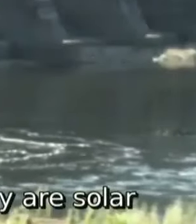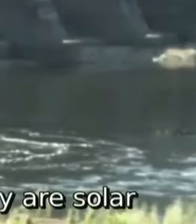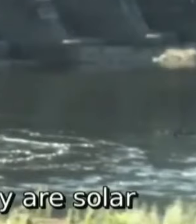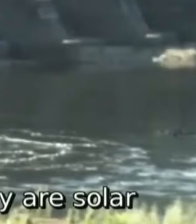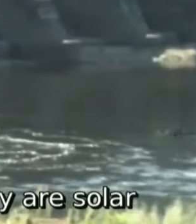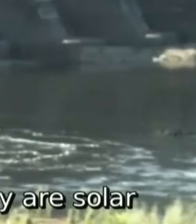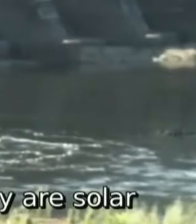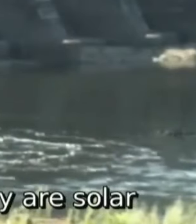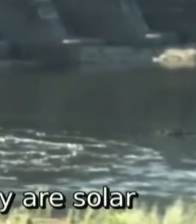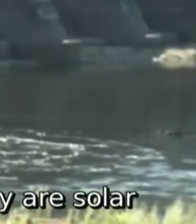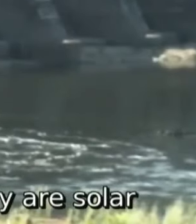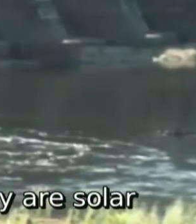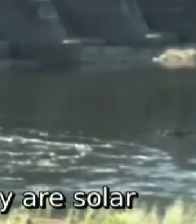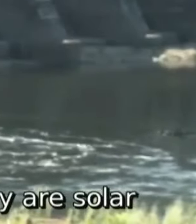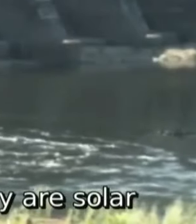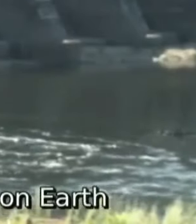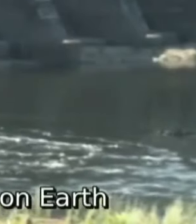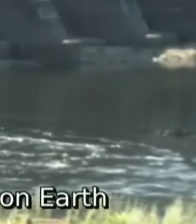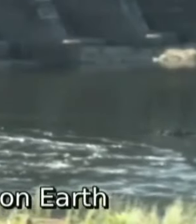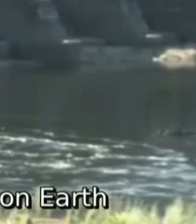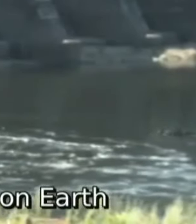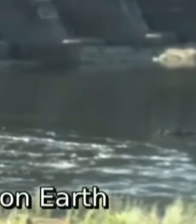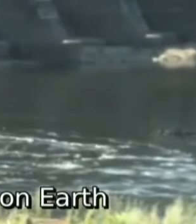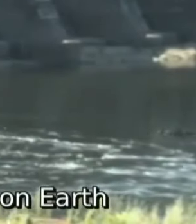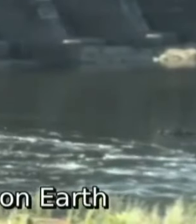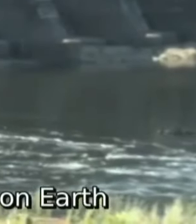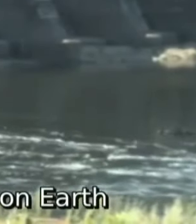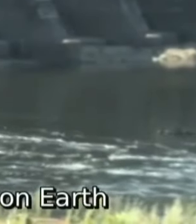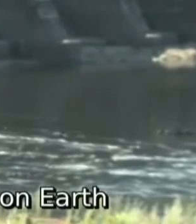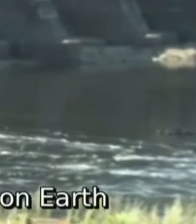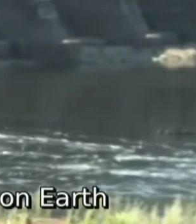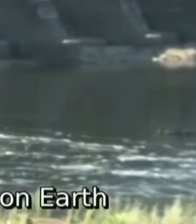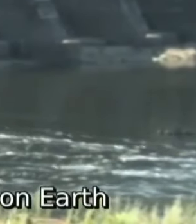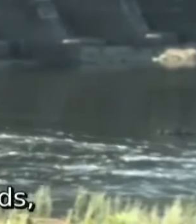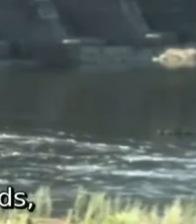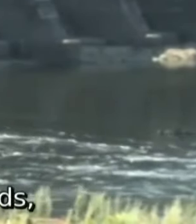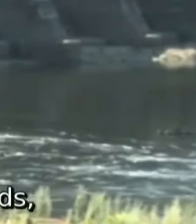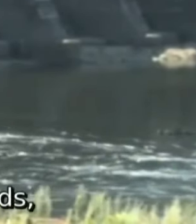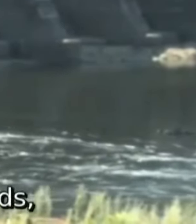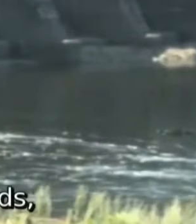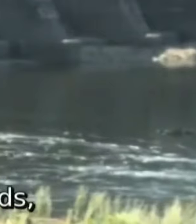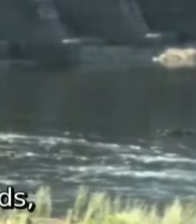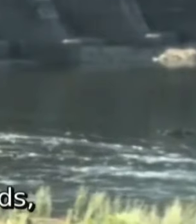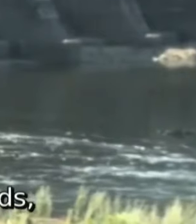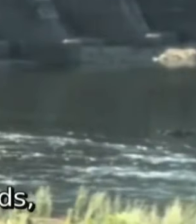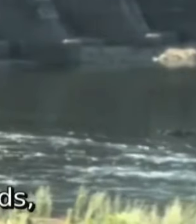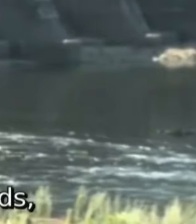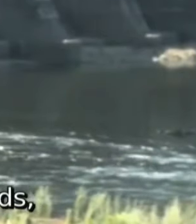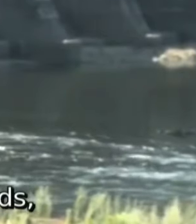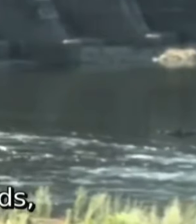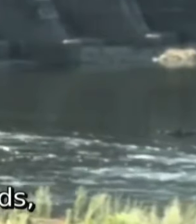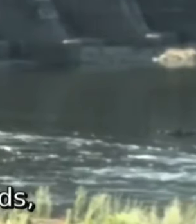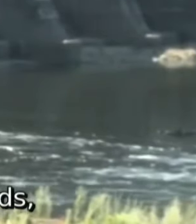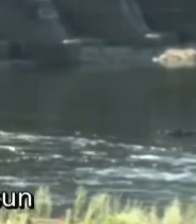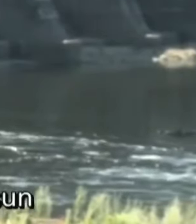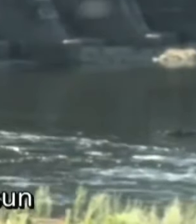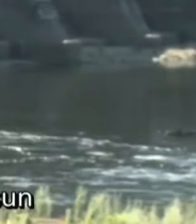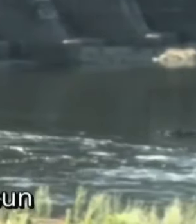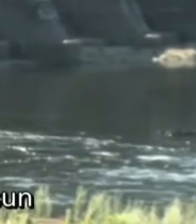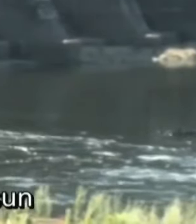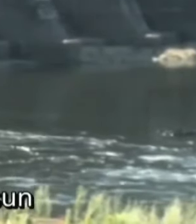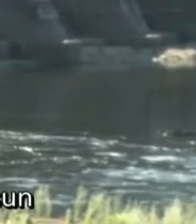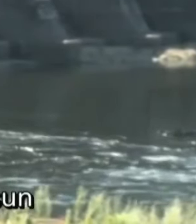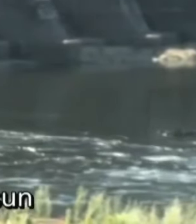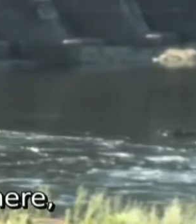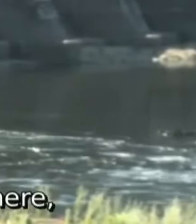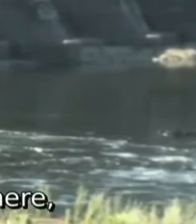three of these forms of energy are solar because differential heating of the sun on Earth is partially responsible for the winds, and